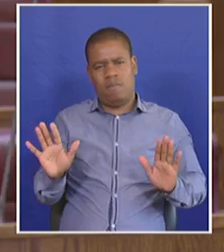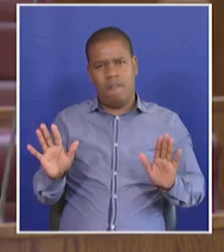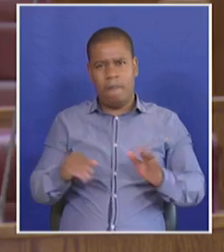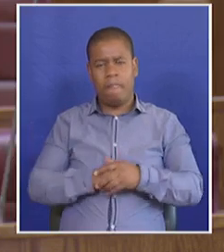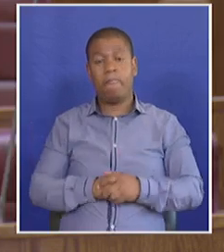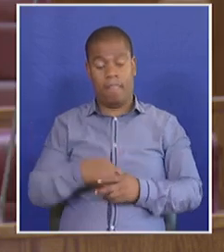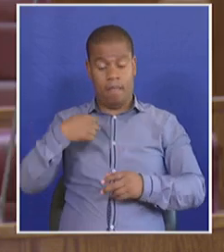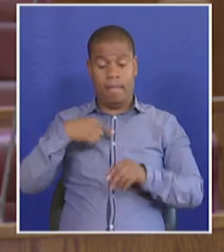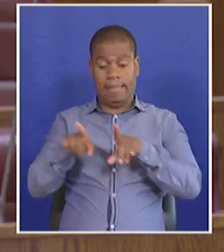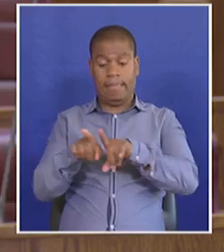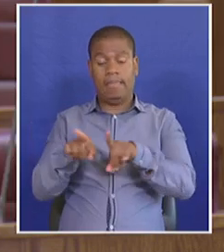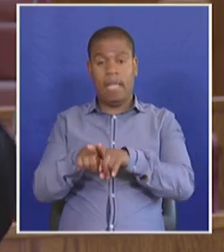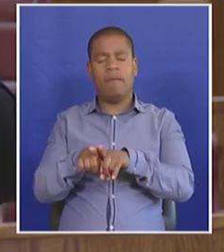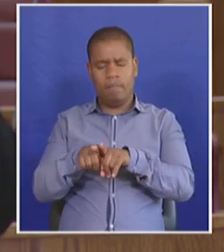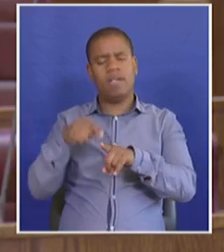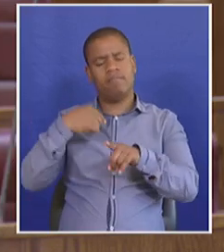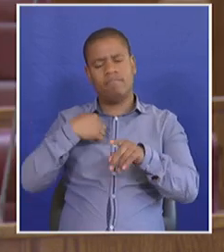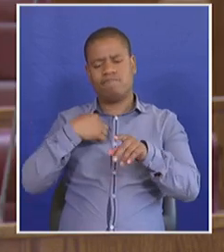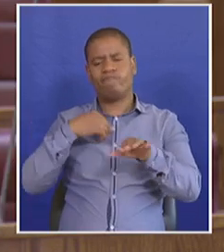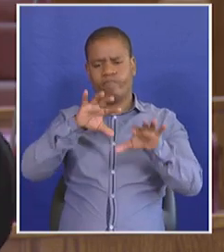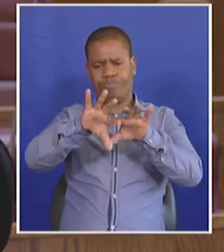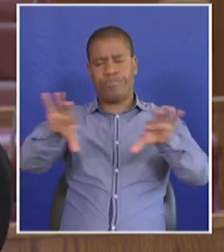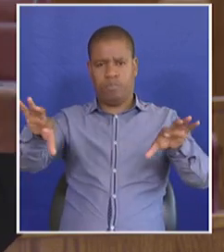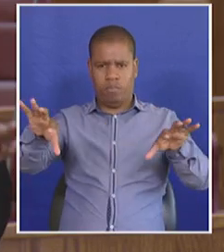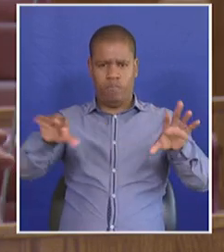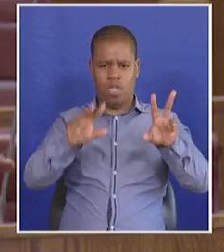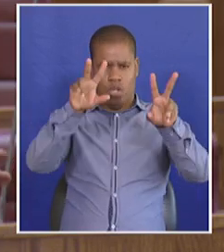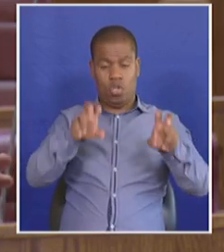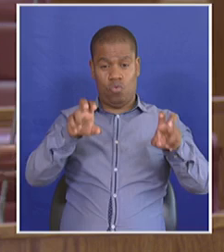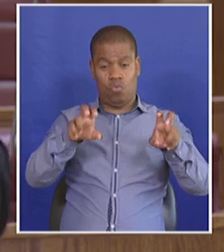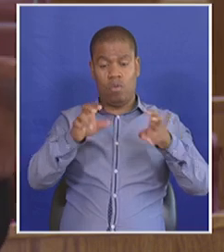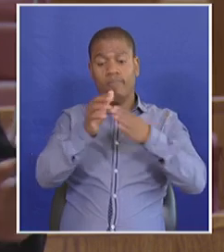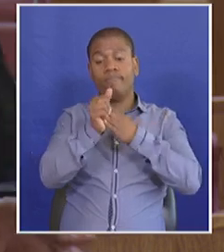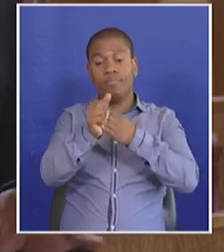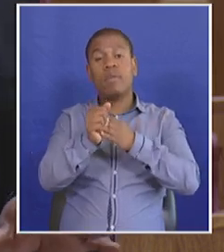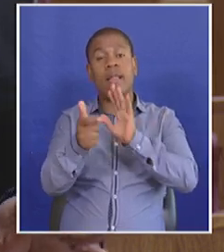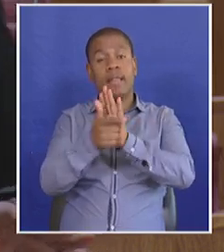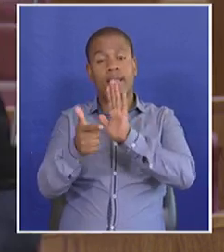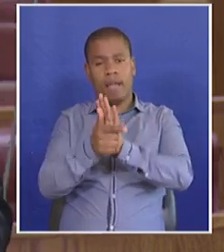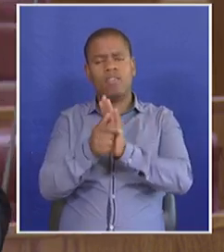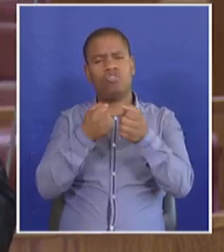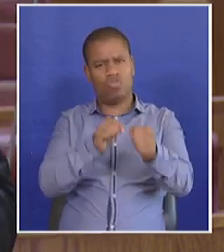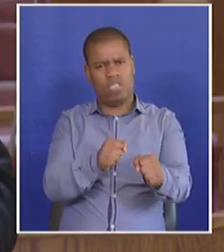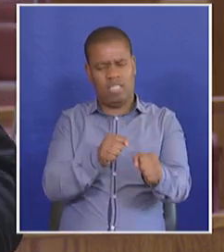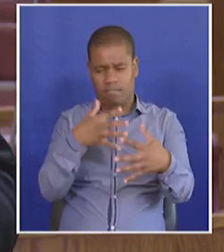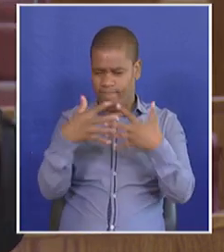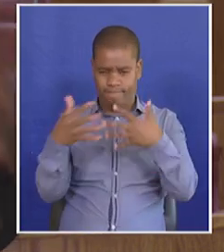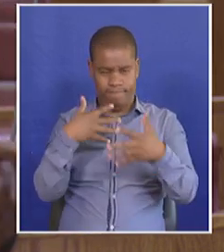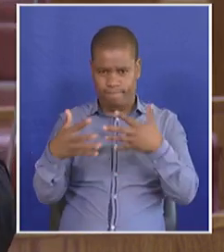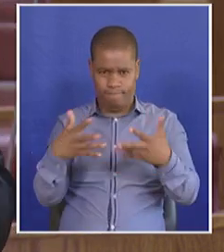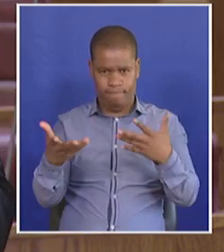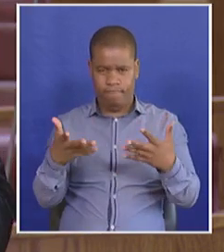think we should also learn to draw the line between matters of legal strategy of whatever nature